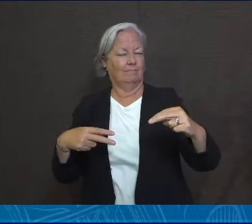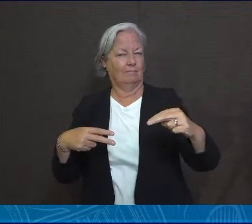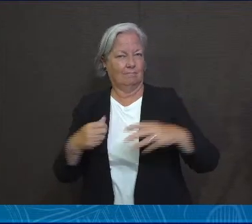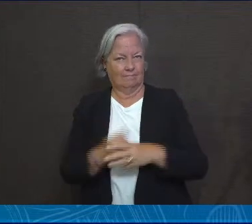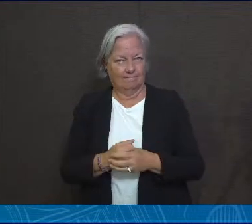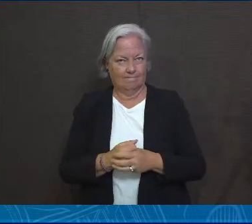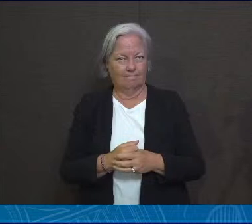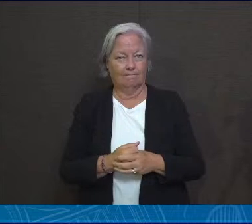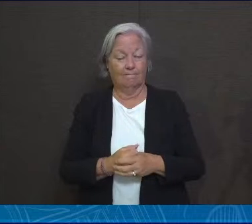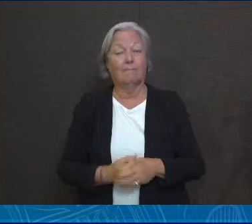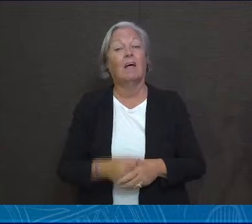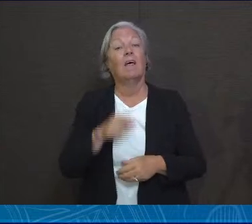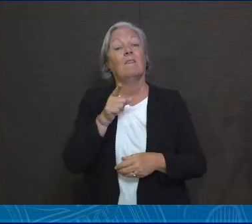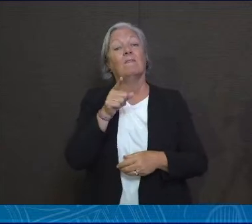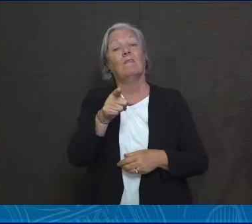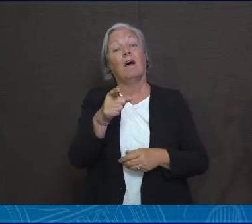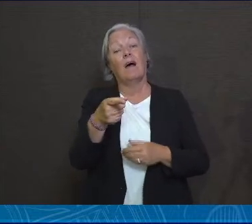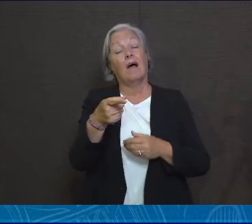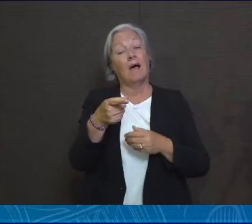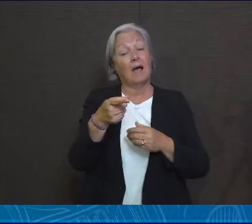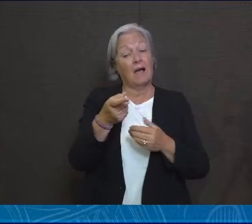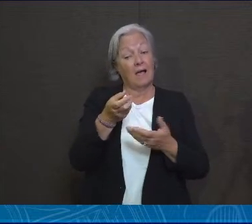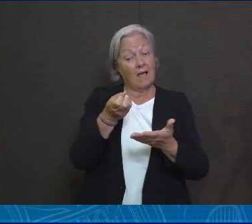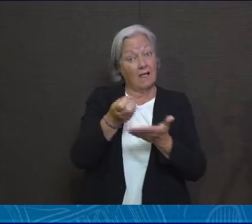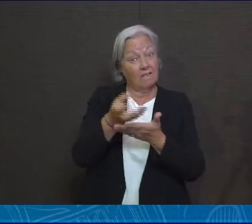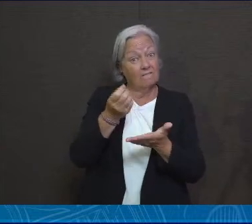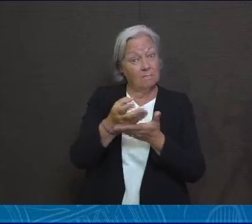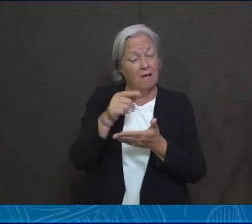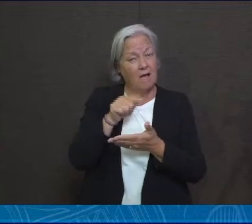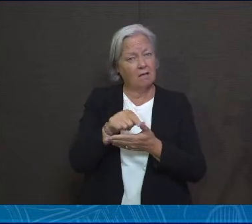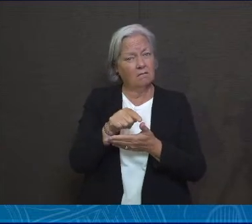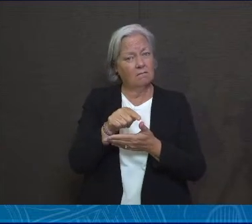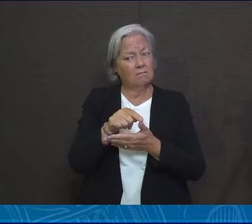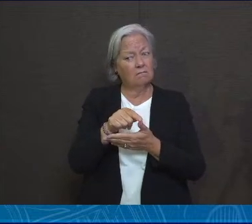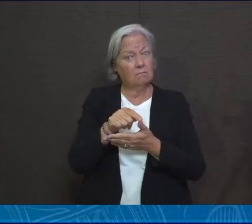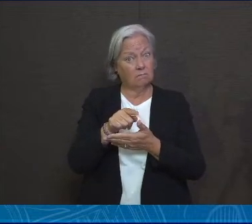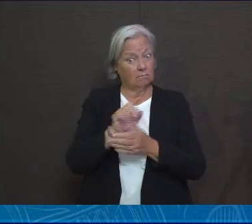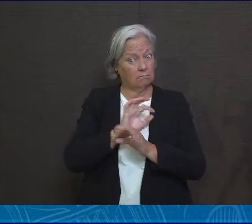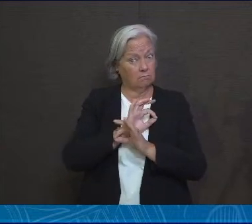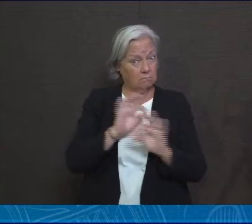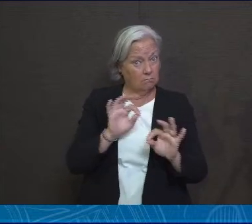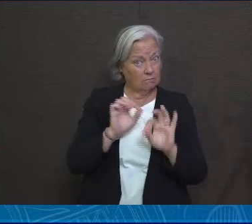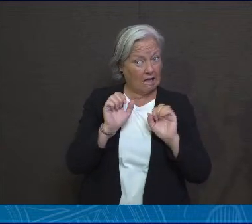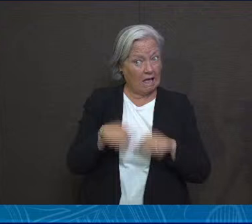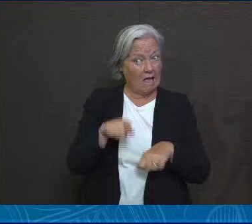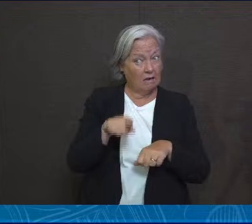accurate information can be shared and